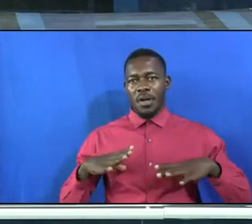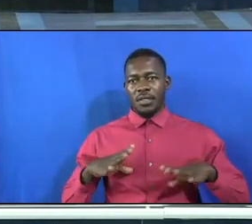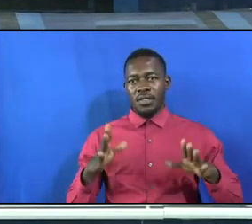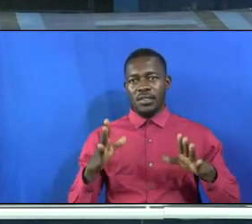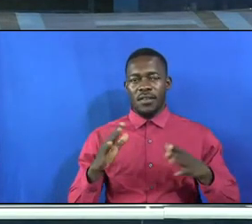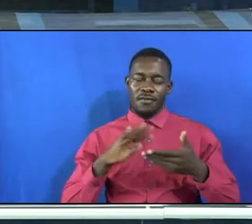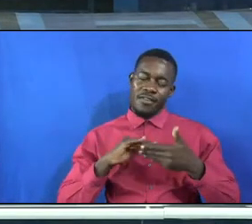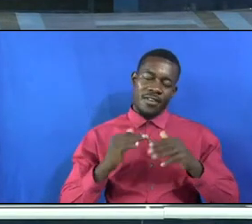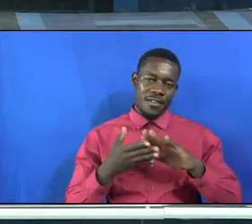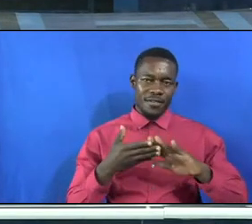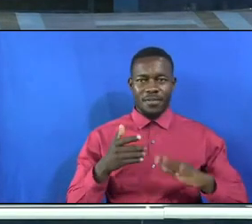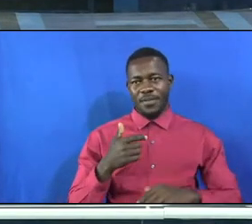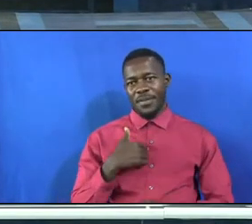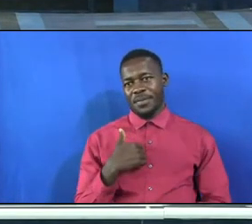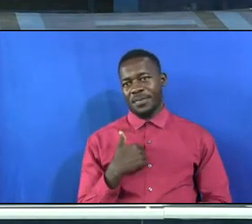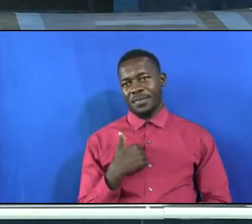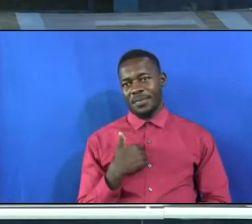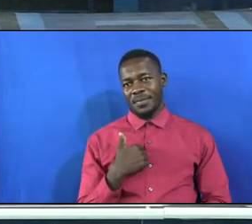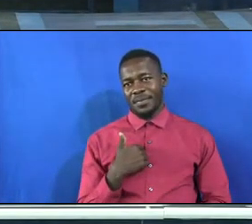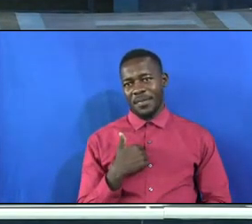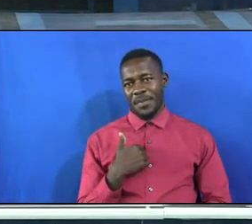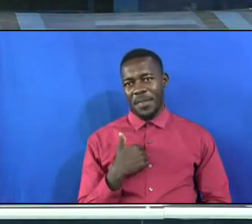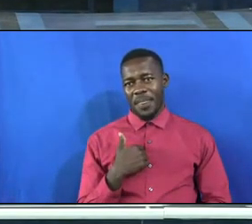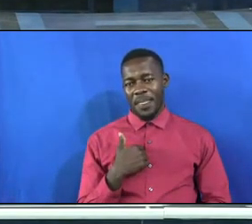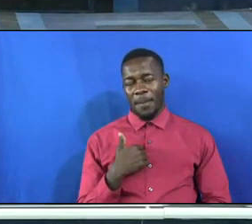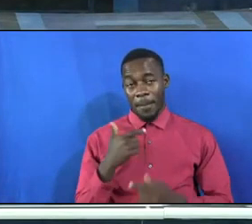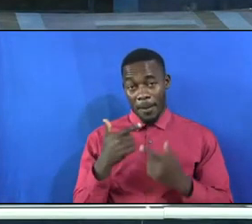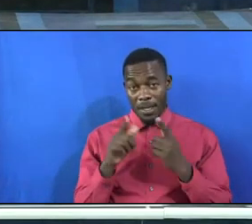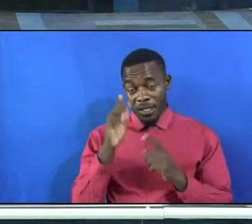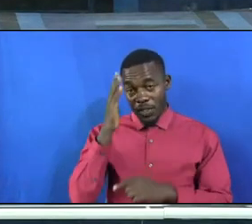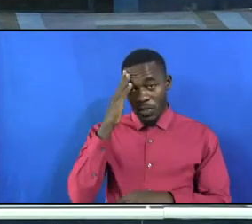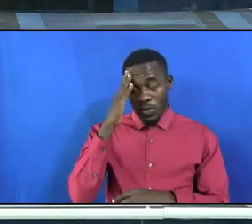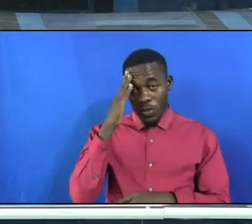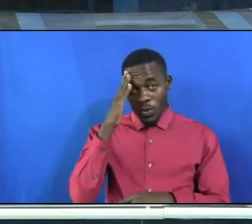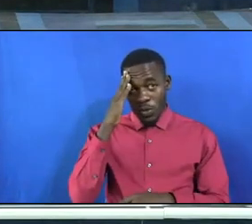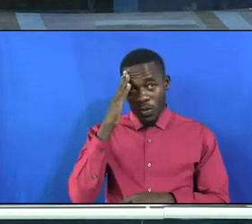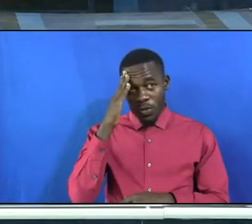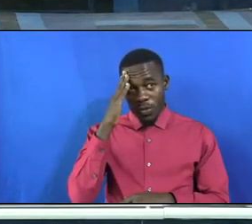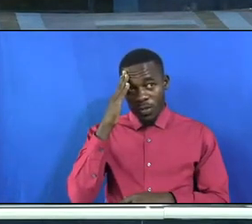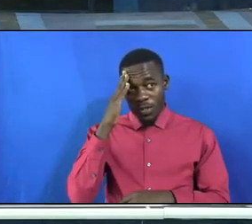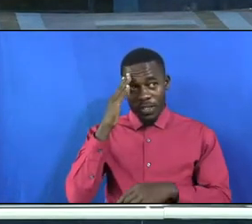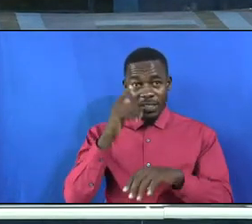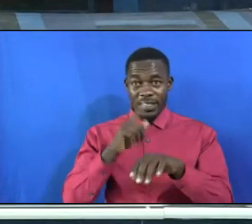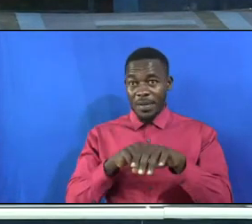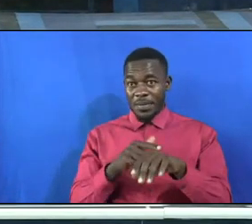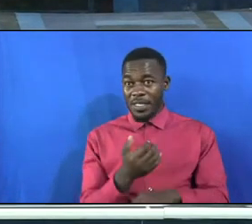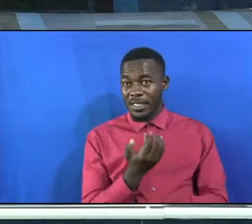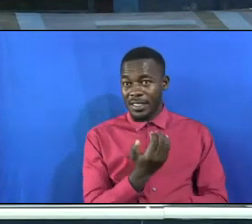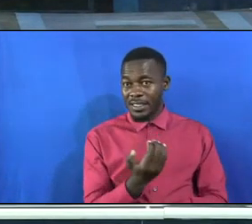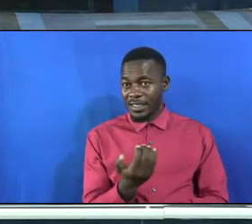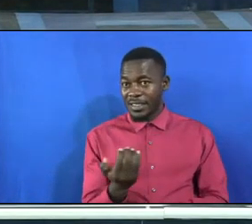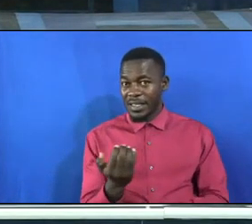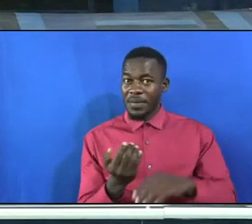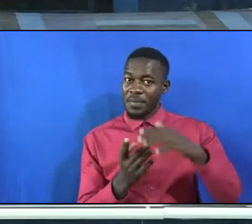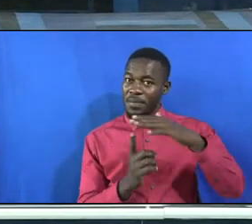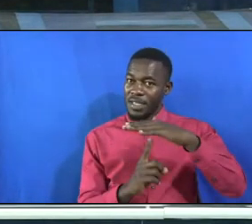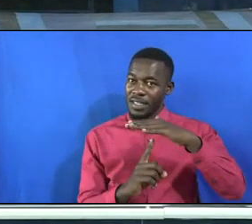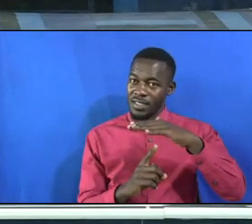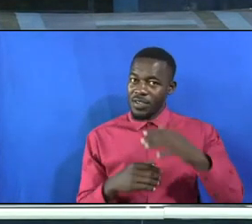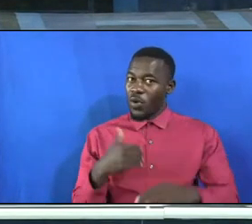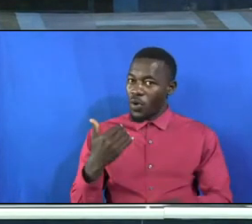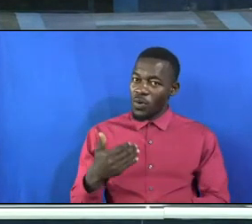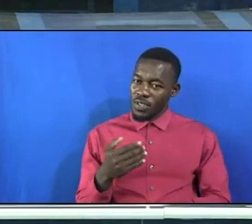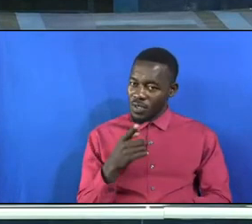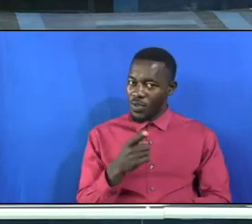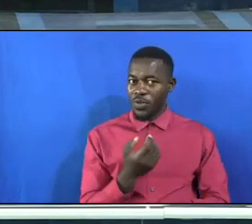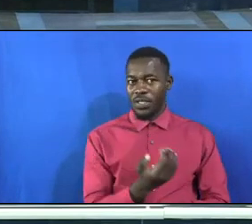You will forgive me, but you know, when you are in children ministry, you are always a child. So if